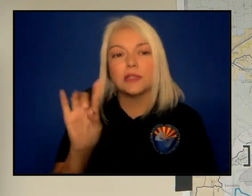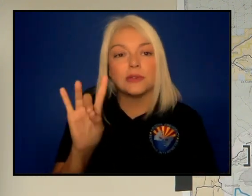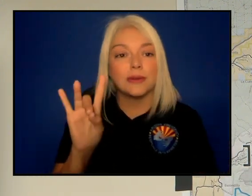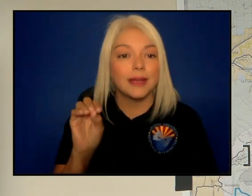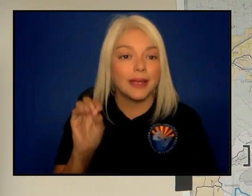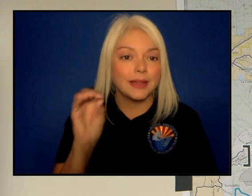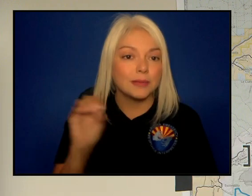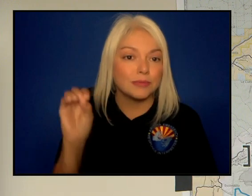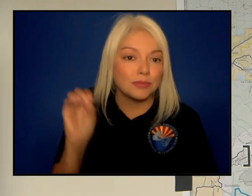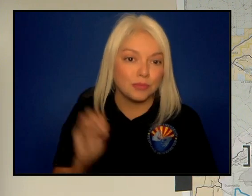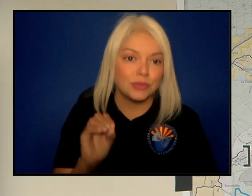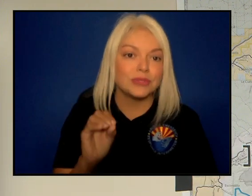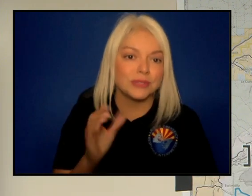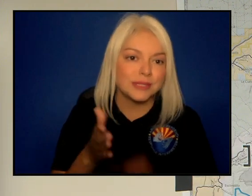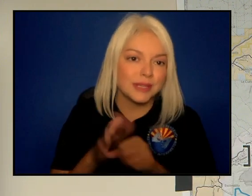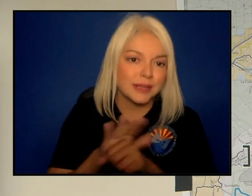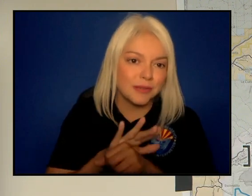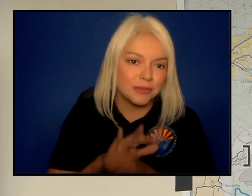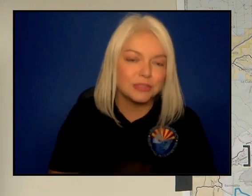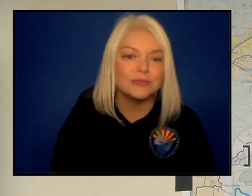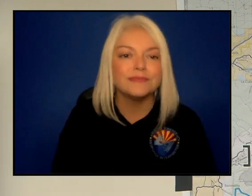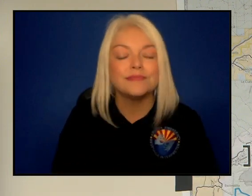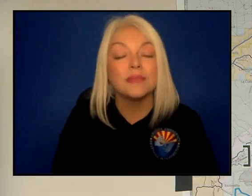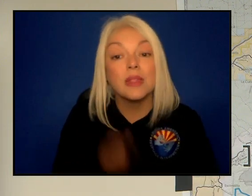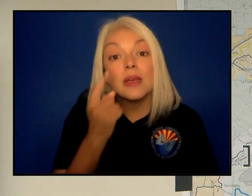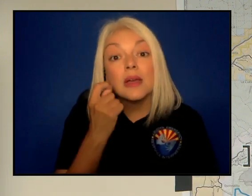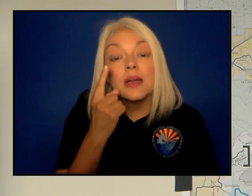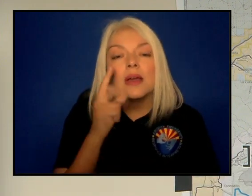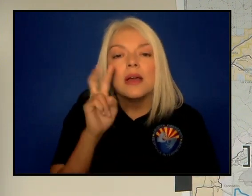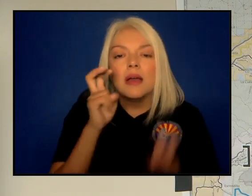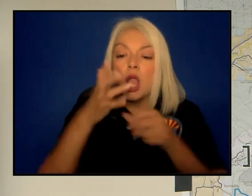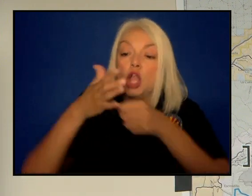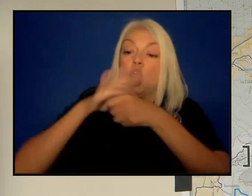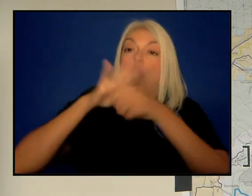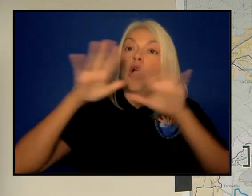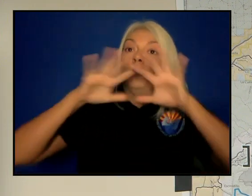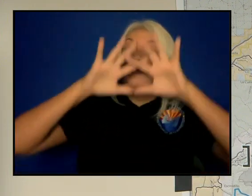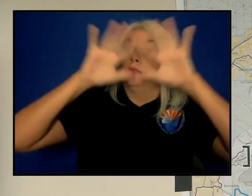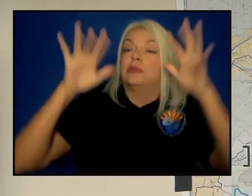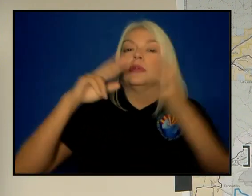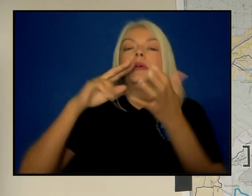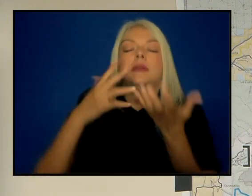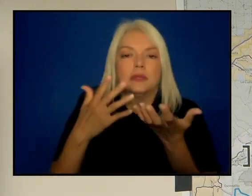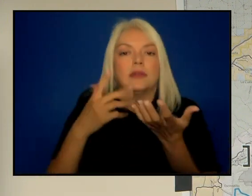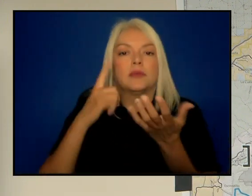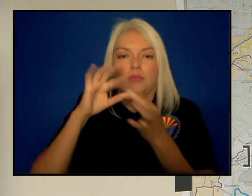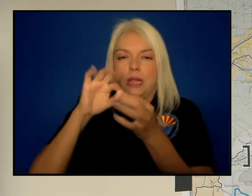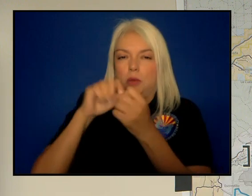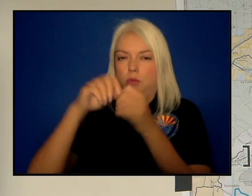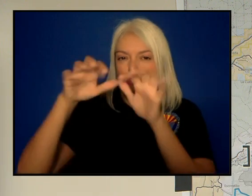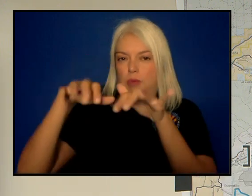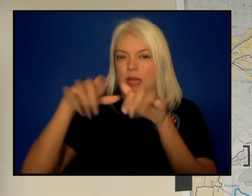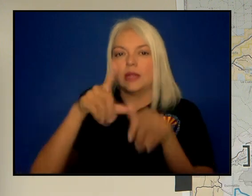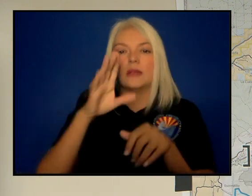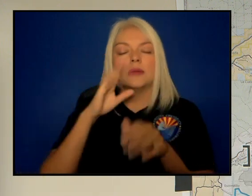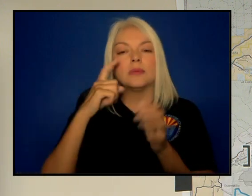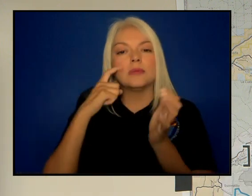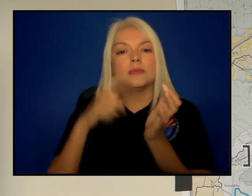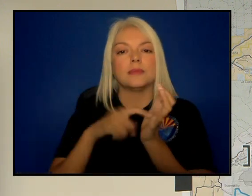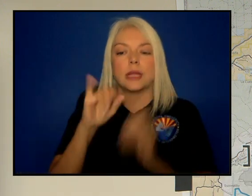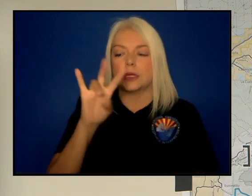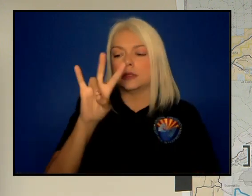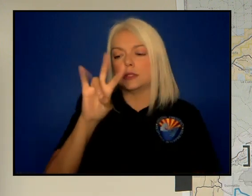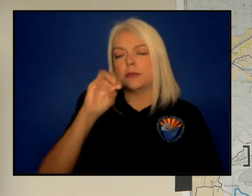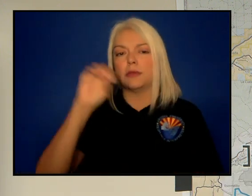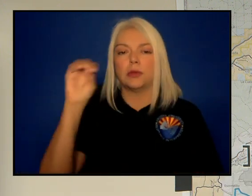Now, when I'm talking about coverage as a meteorologist, and especially about rain, you'll hear things like 70% chance. In this